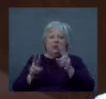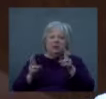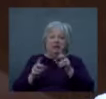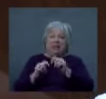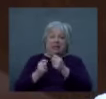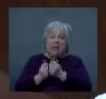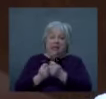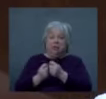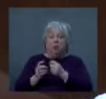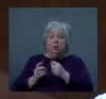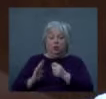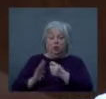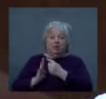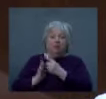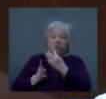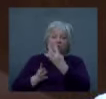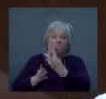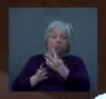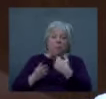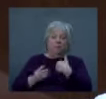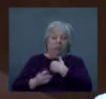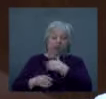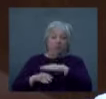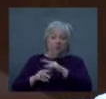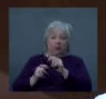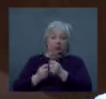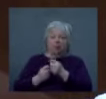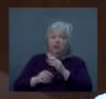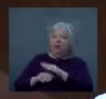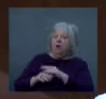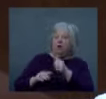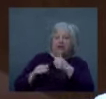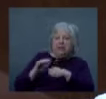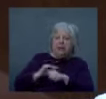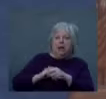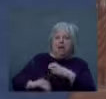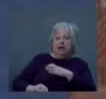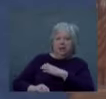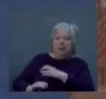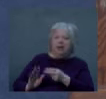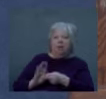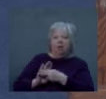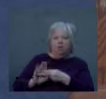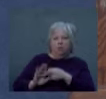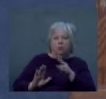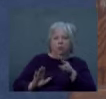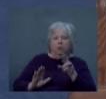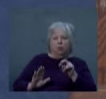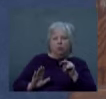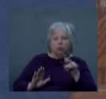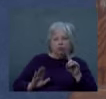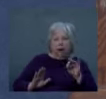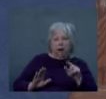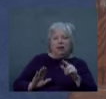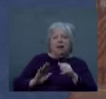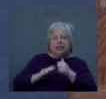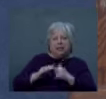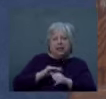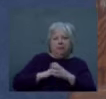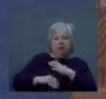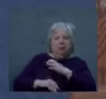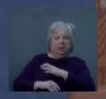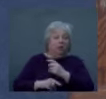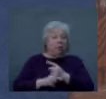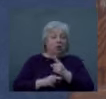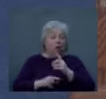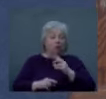are these four members of that team? They serve on the subcommittee, yes, ma'am, the branding subcommittee. The branding and subcommittee. Correct. Do they live